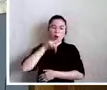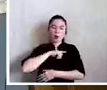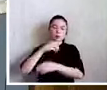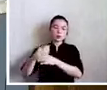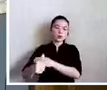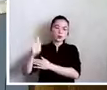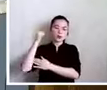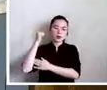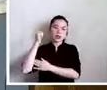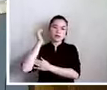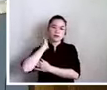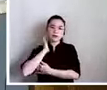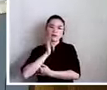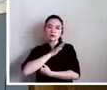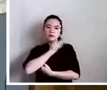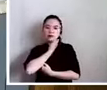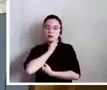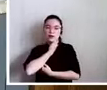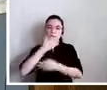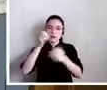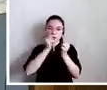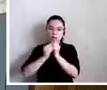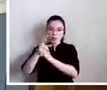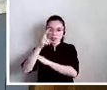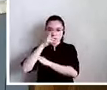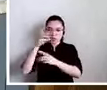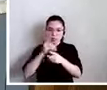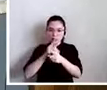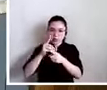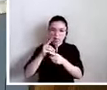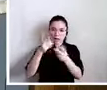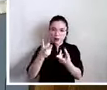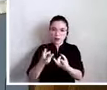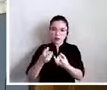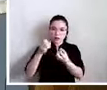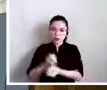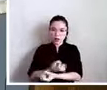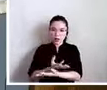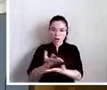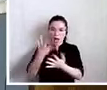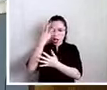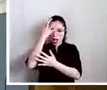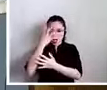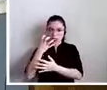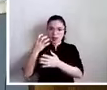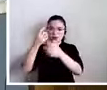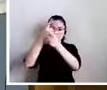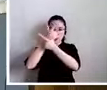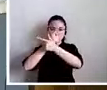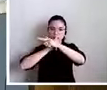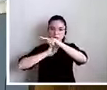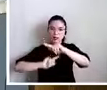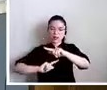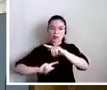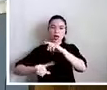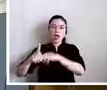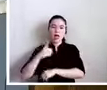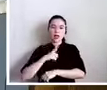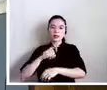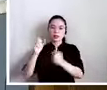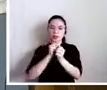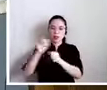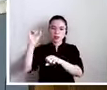sensuality with strict discipline, avariciousness with generosity, anger with gentleness, indolence with